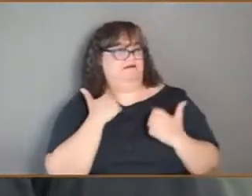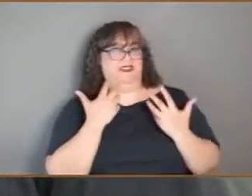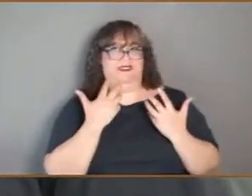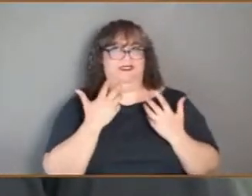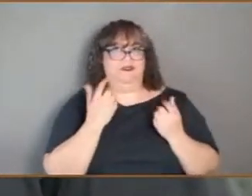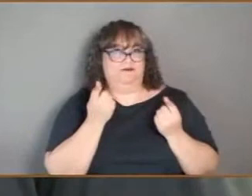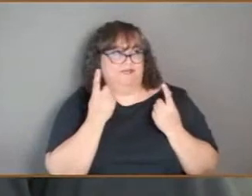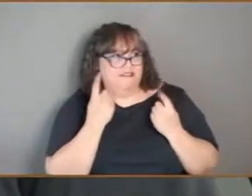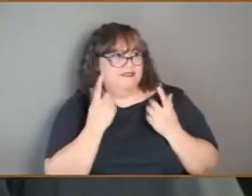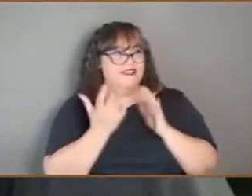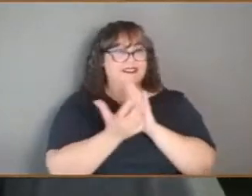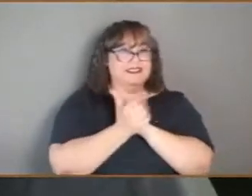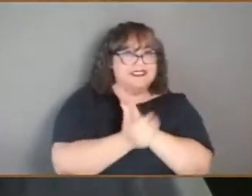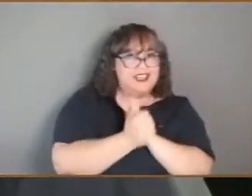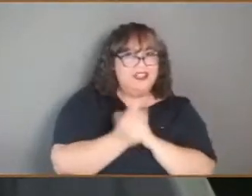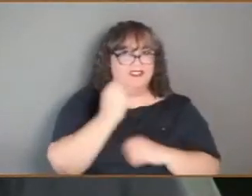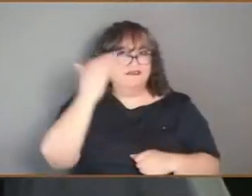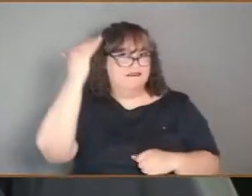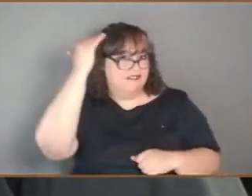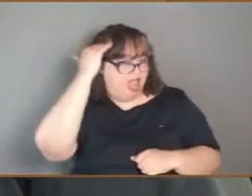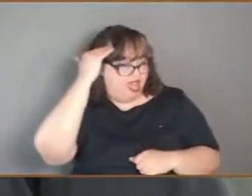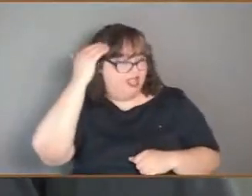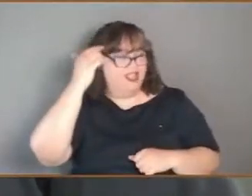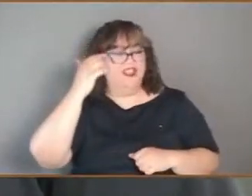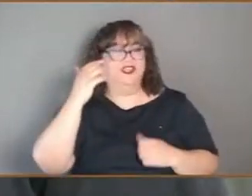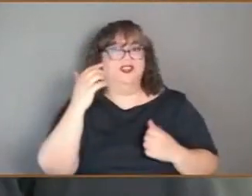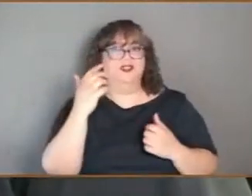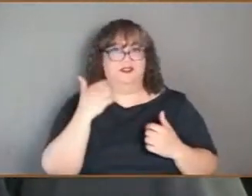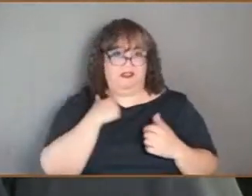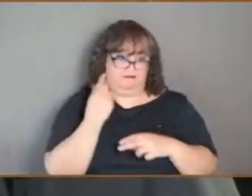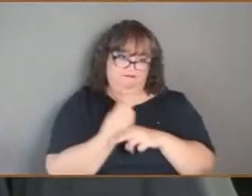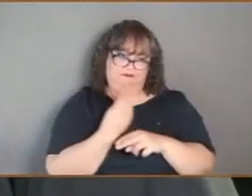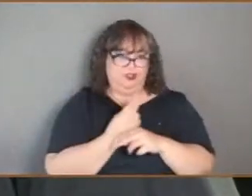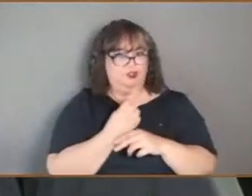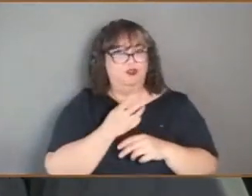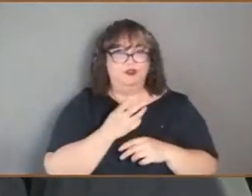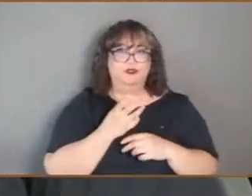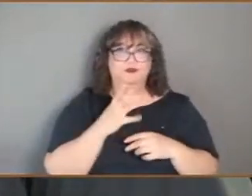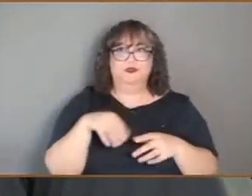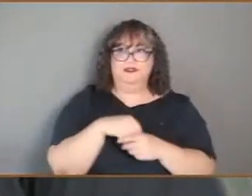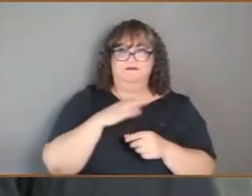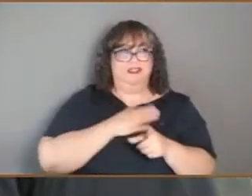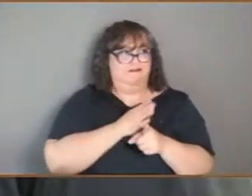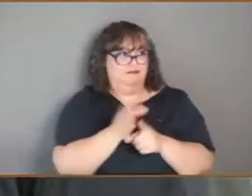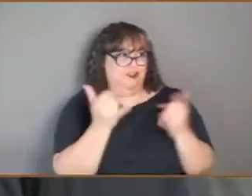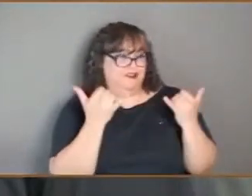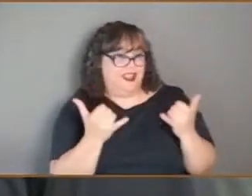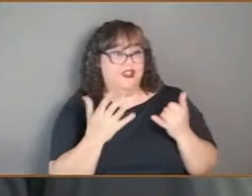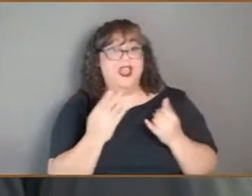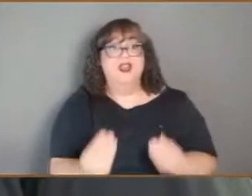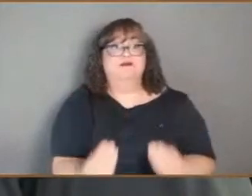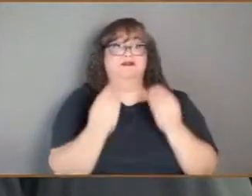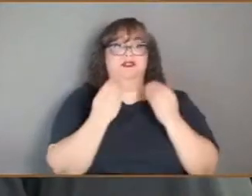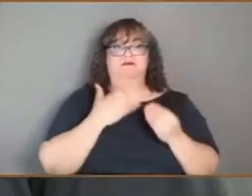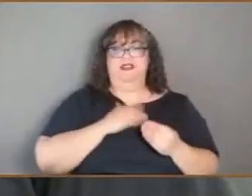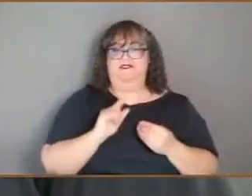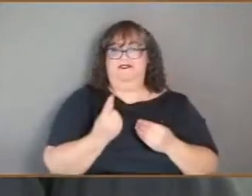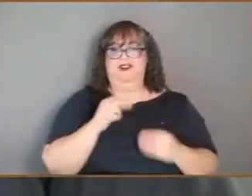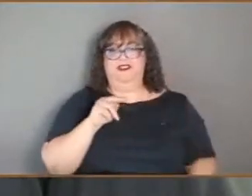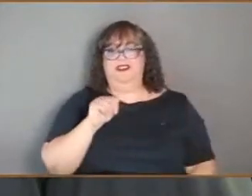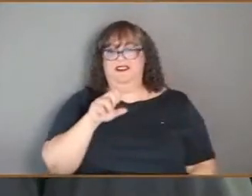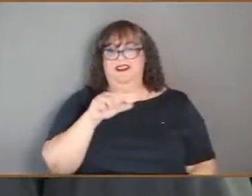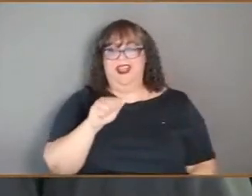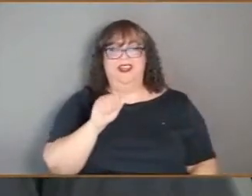skills and knowledge that I have been implementing in my career now. It also provided me with my first NASA internship working with the NASA Lucy